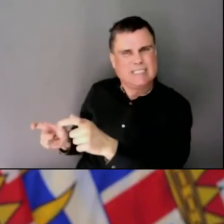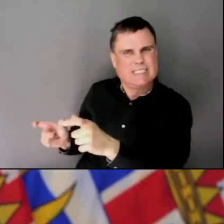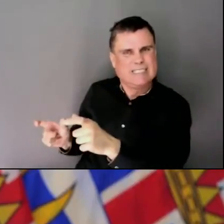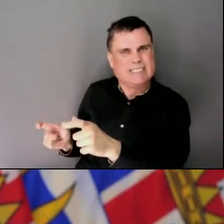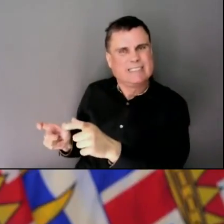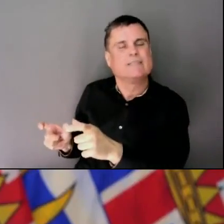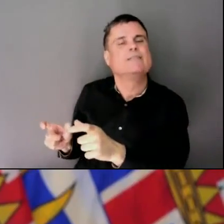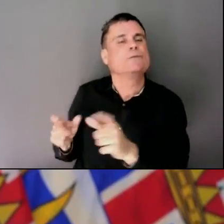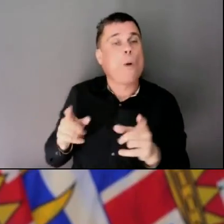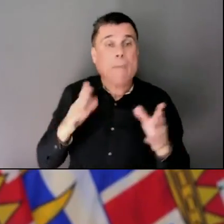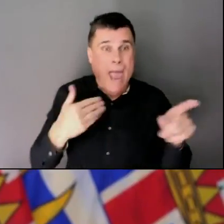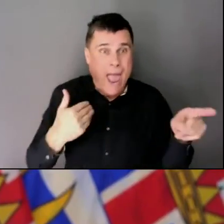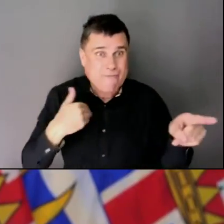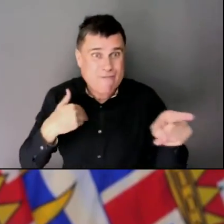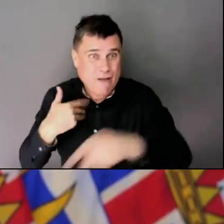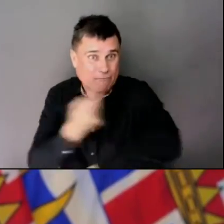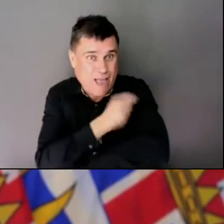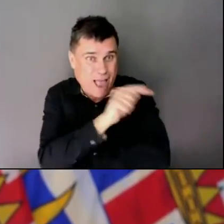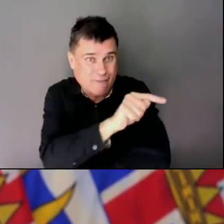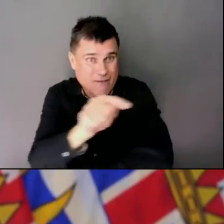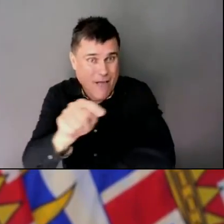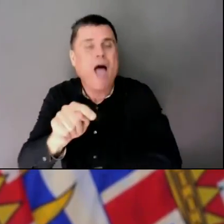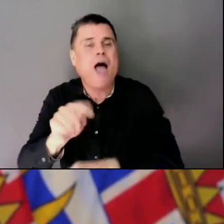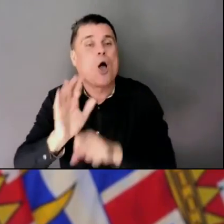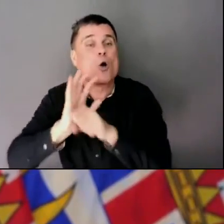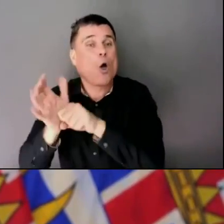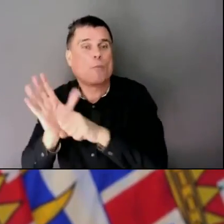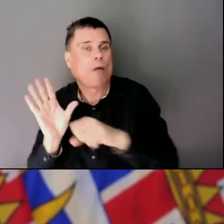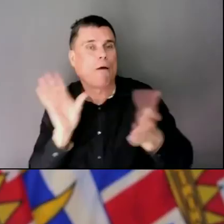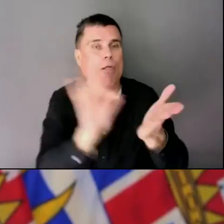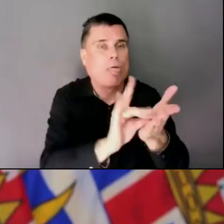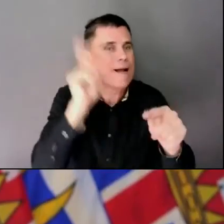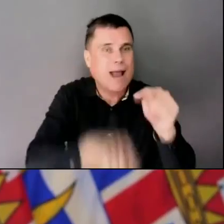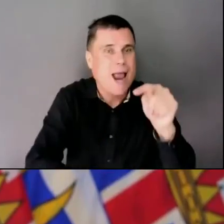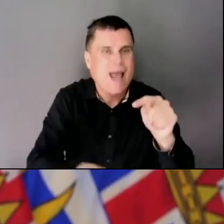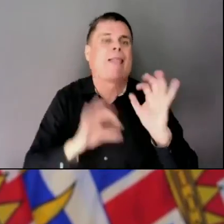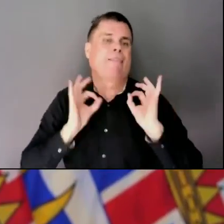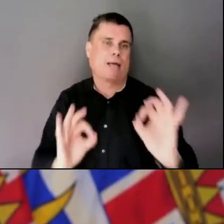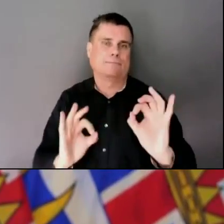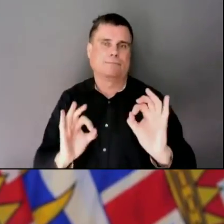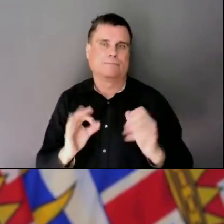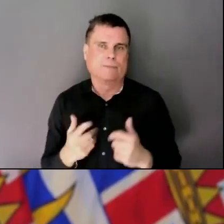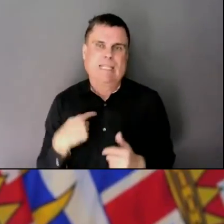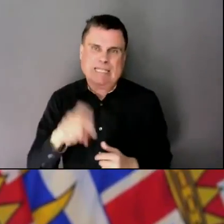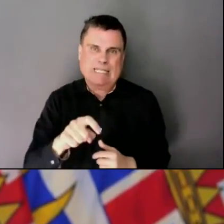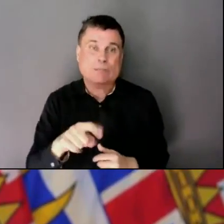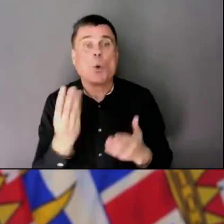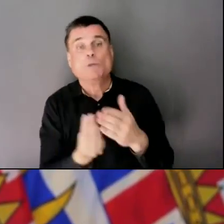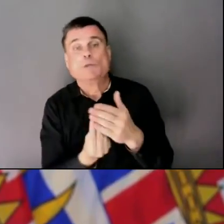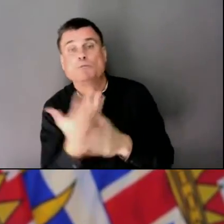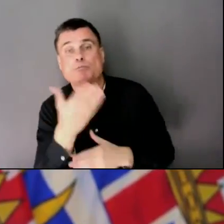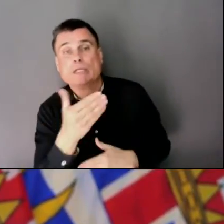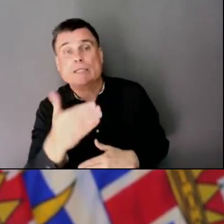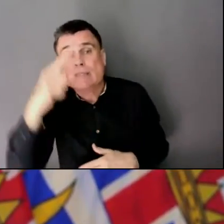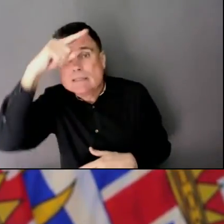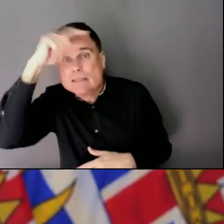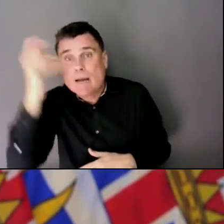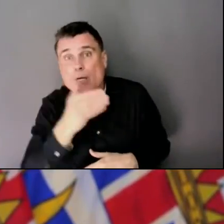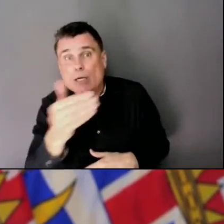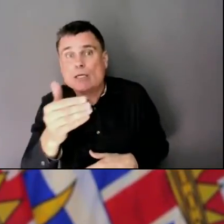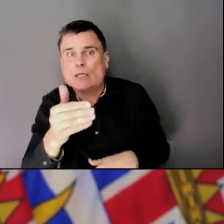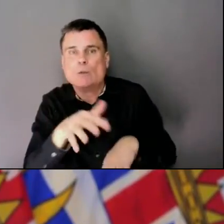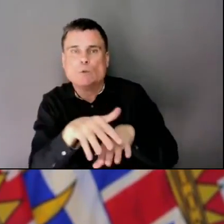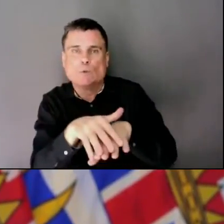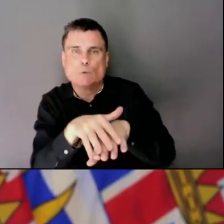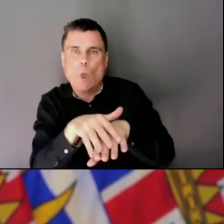this virus that act in our favor. We know that it doesn't transmit as easily in the spring and summer months as it does in the winter. And we saw